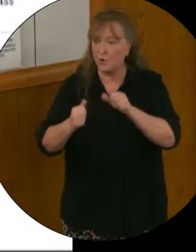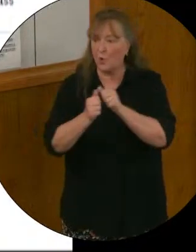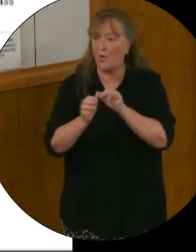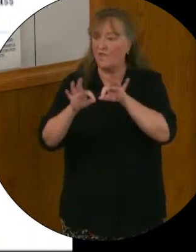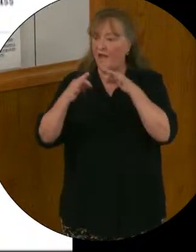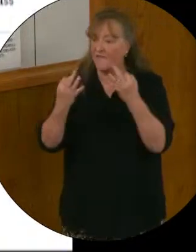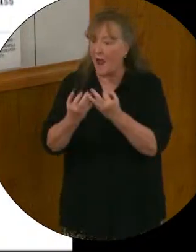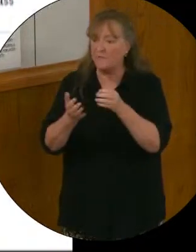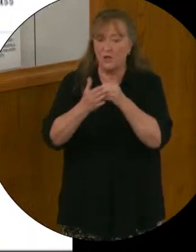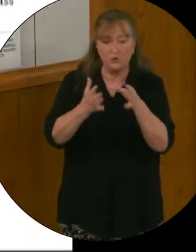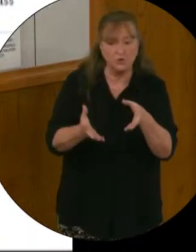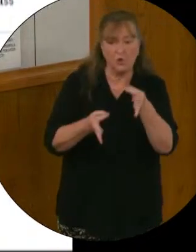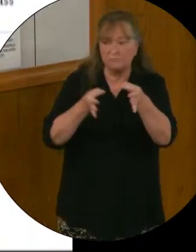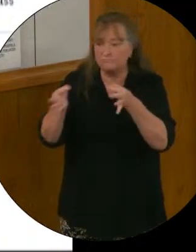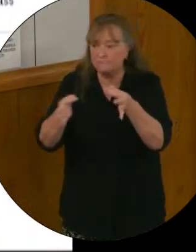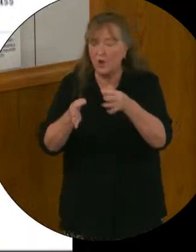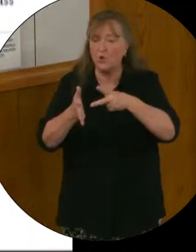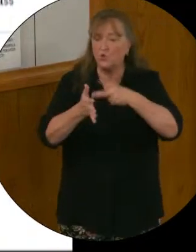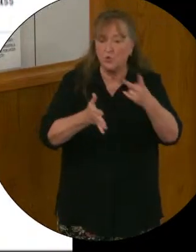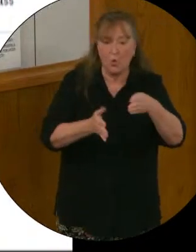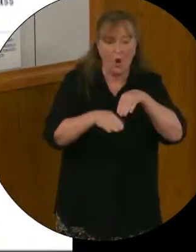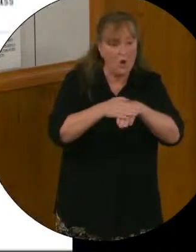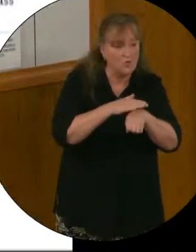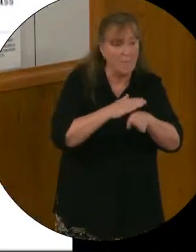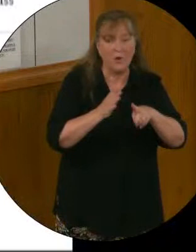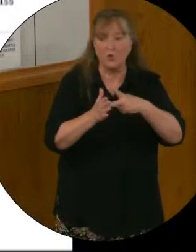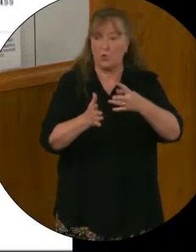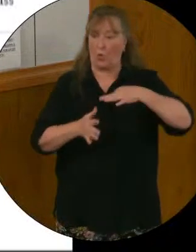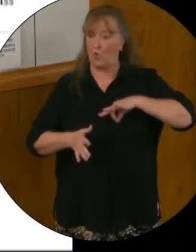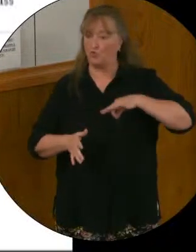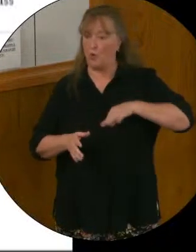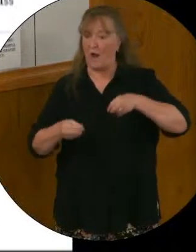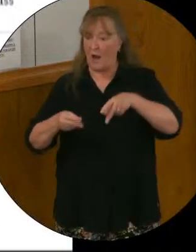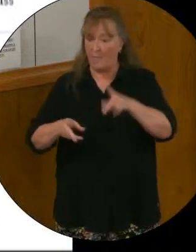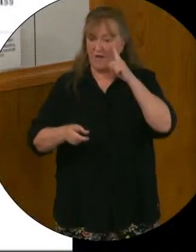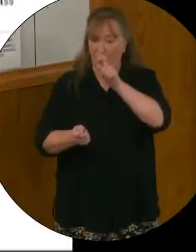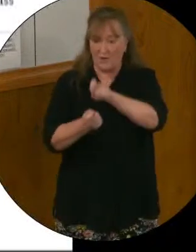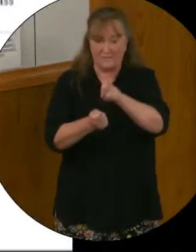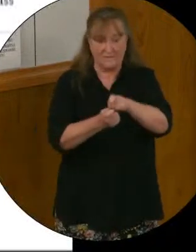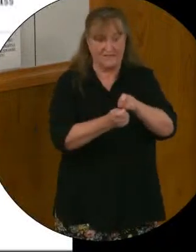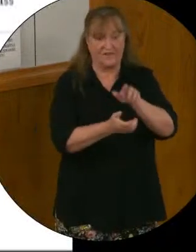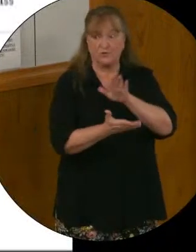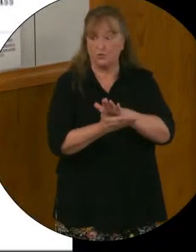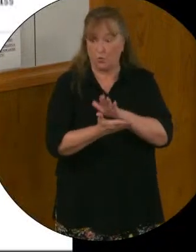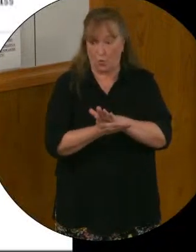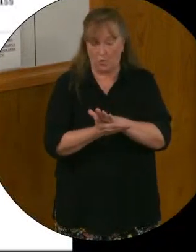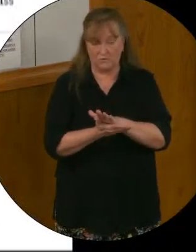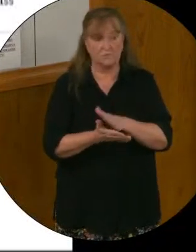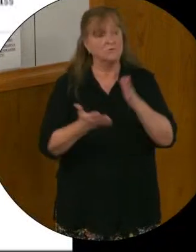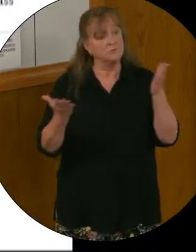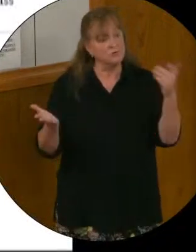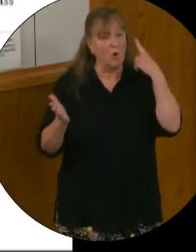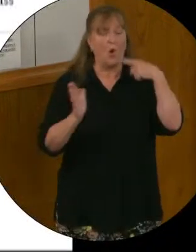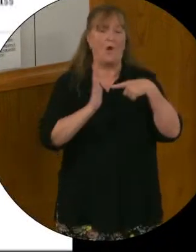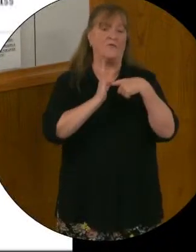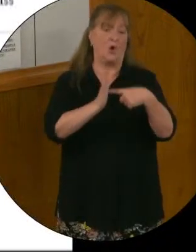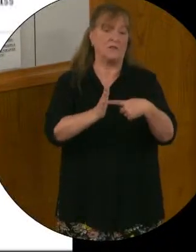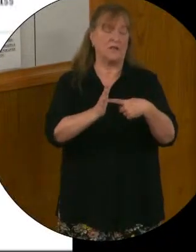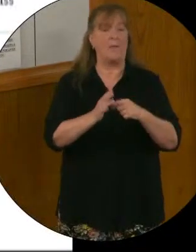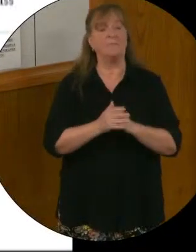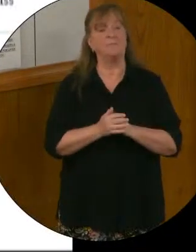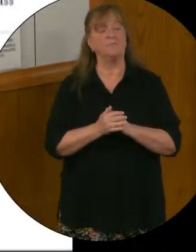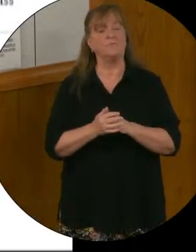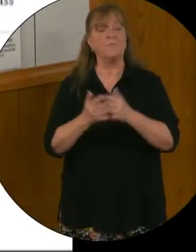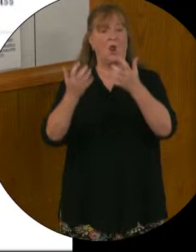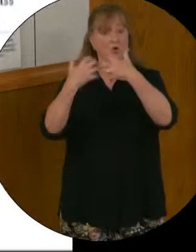and students regarding dual enrollment or dual credit opportunities for specific schools. So for example,